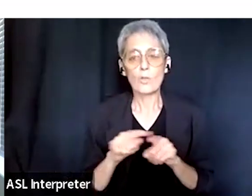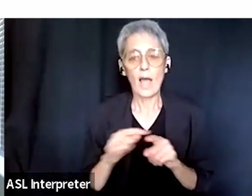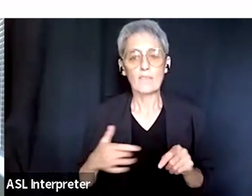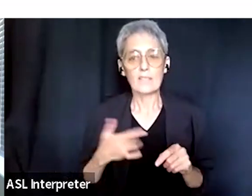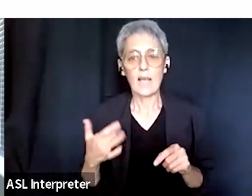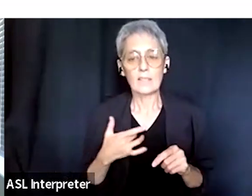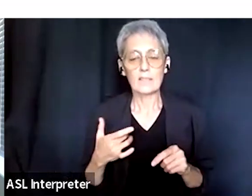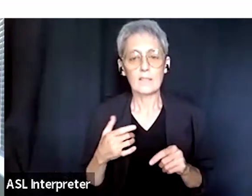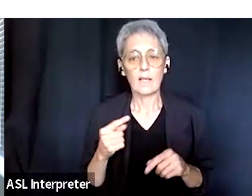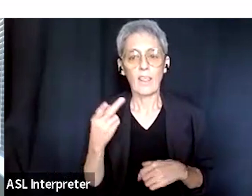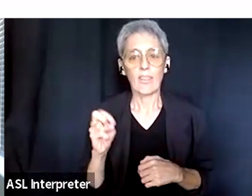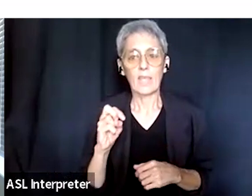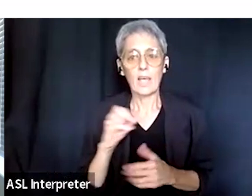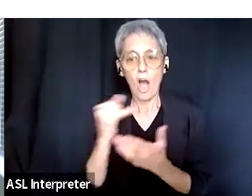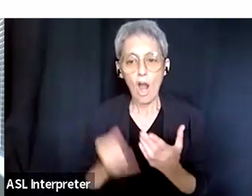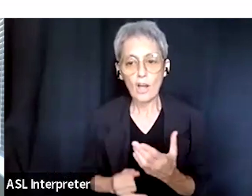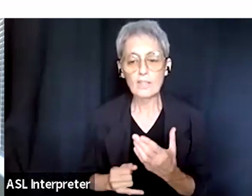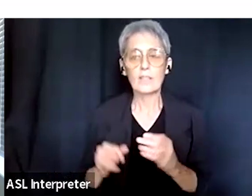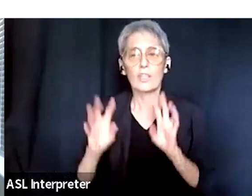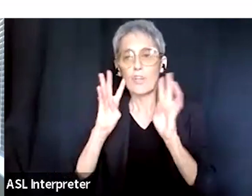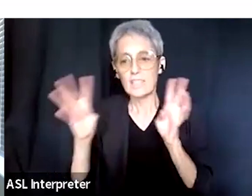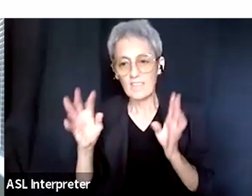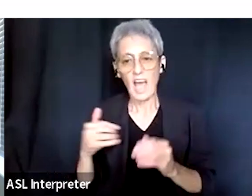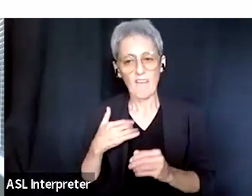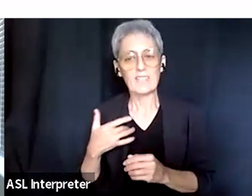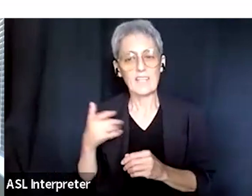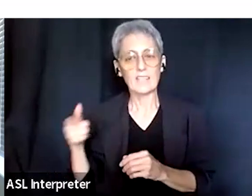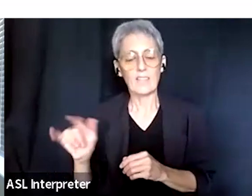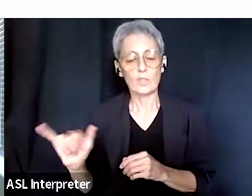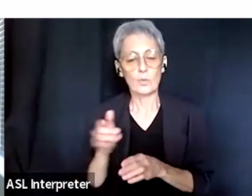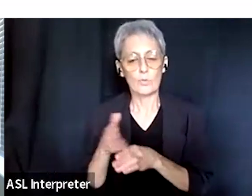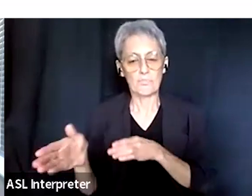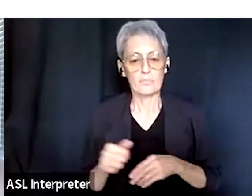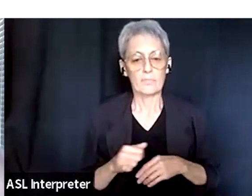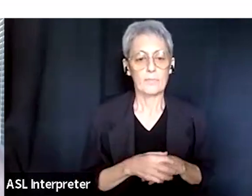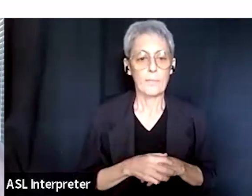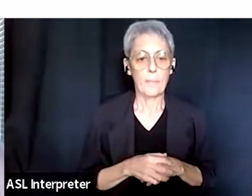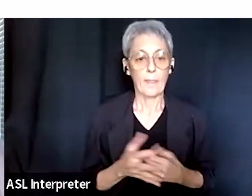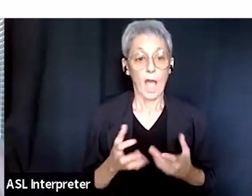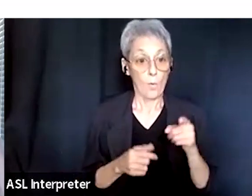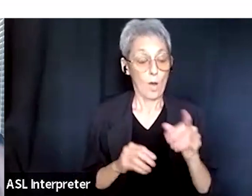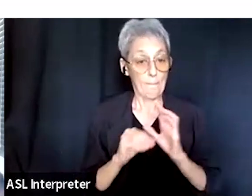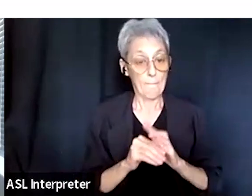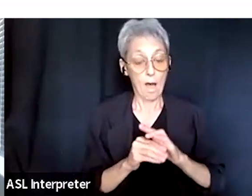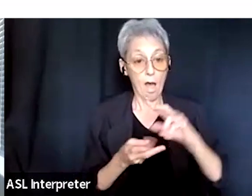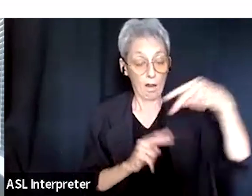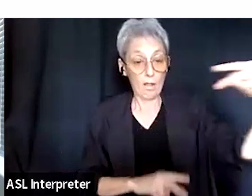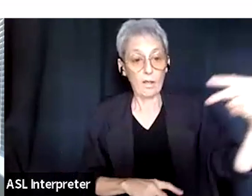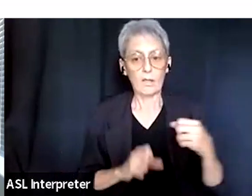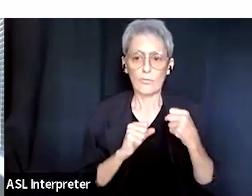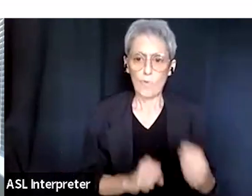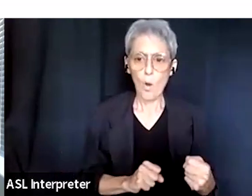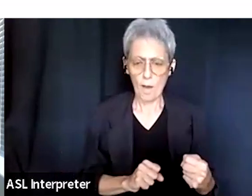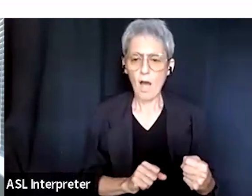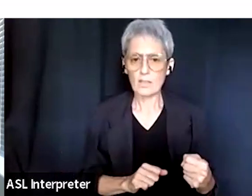arts and creativity. And so I want not only the model to be robust in the terms that we've discussed so far, but I want it to